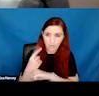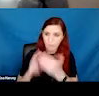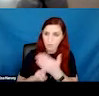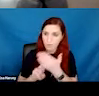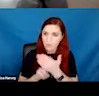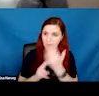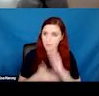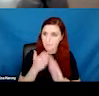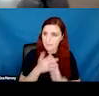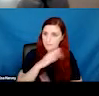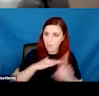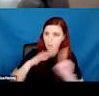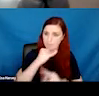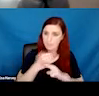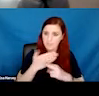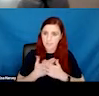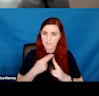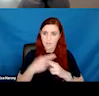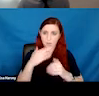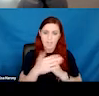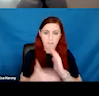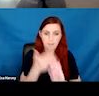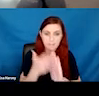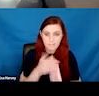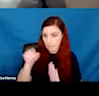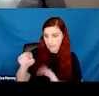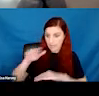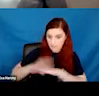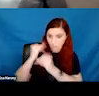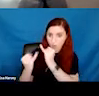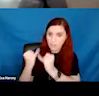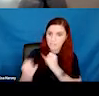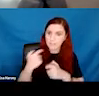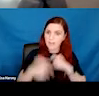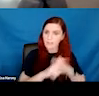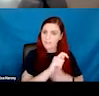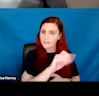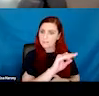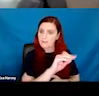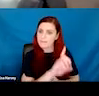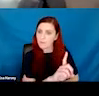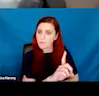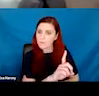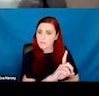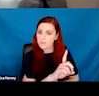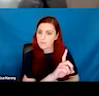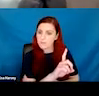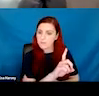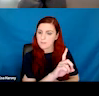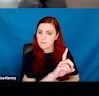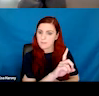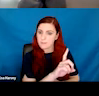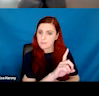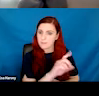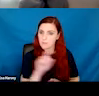built environment, both inside and outside buildings, it does go further than what we would envisage in the technical guidance document.